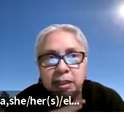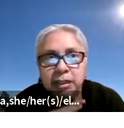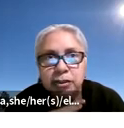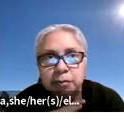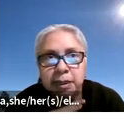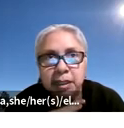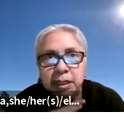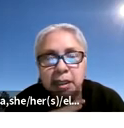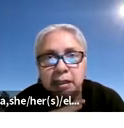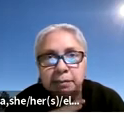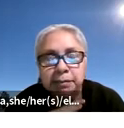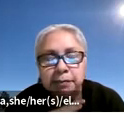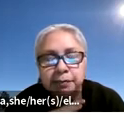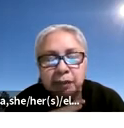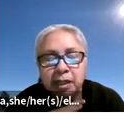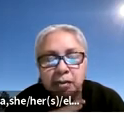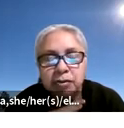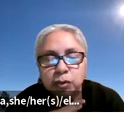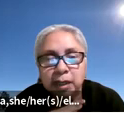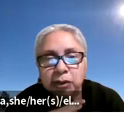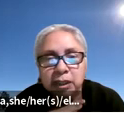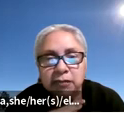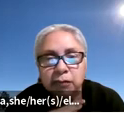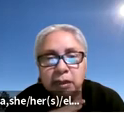And we need to be,